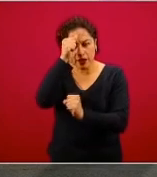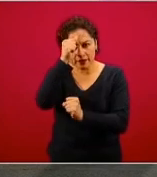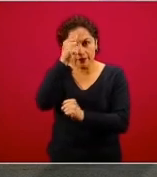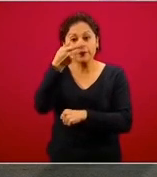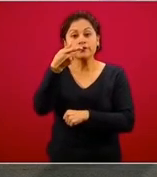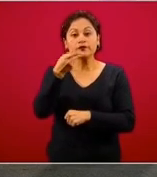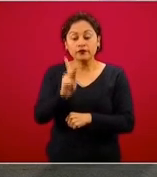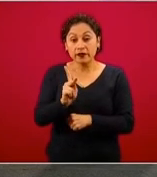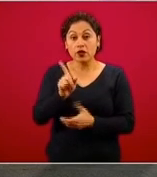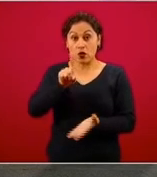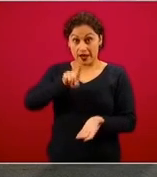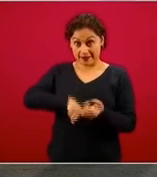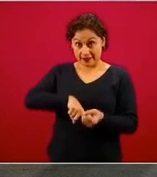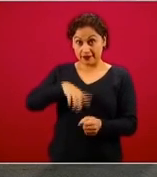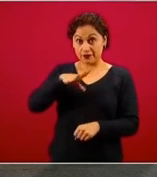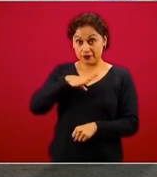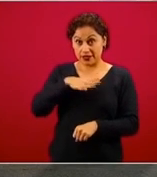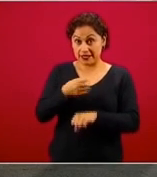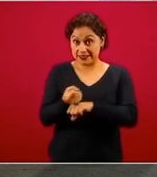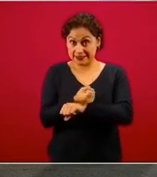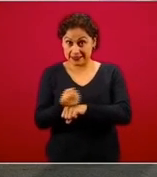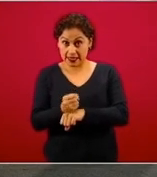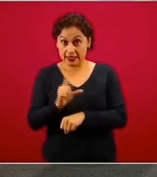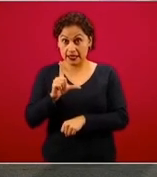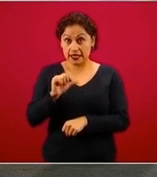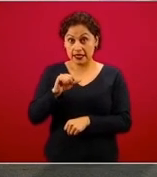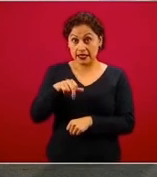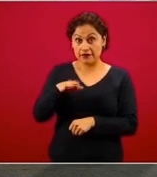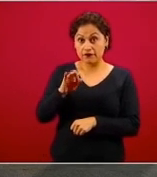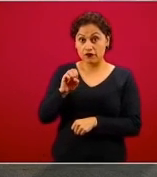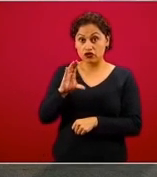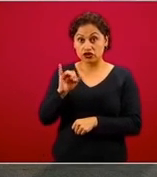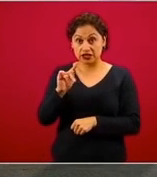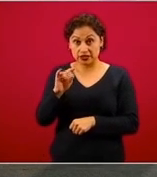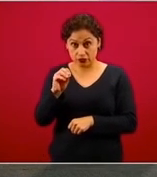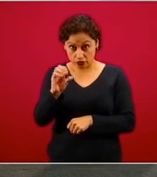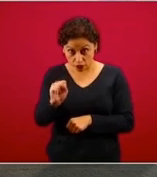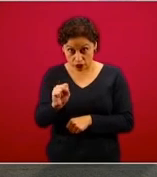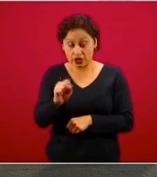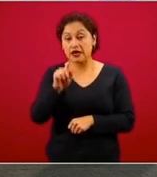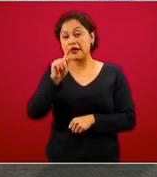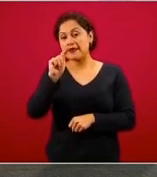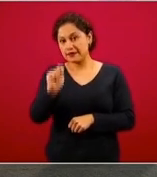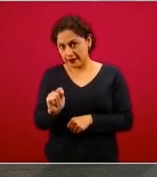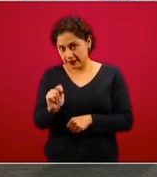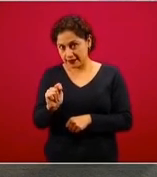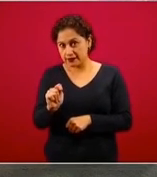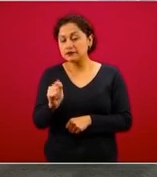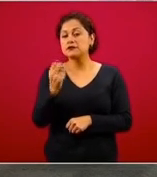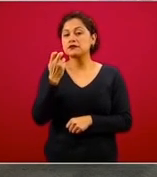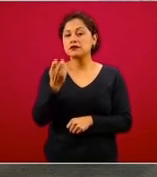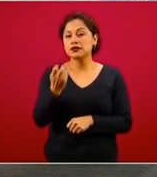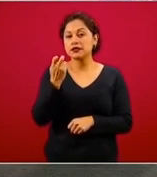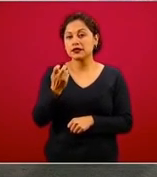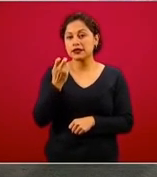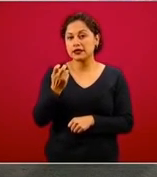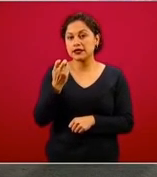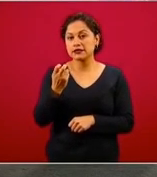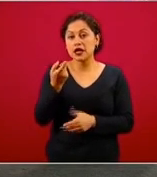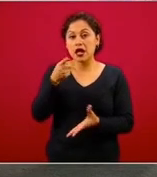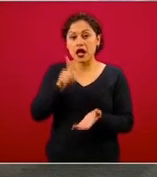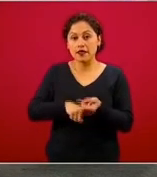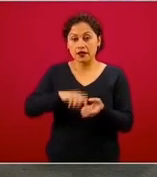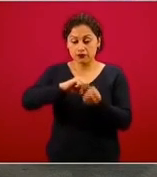effectiveness. But also, que producen we esas have moléculas